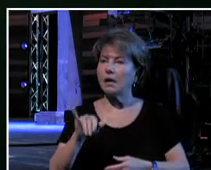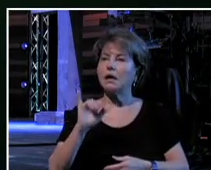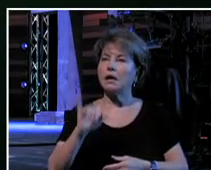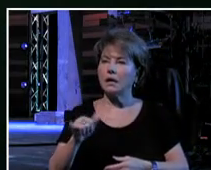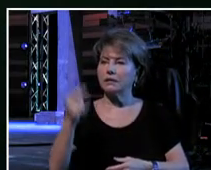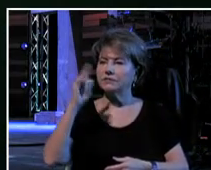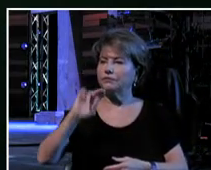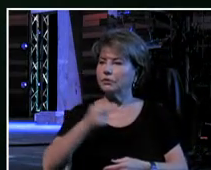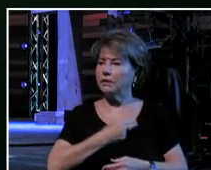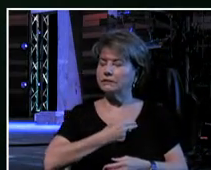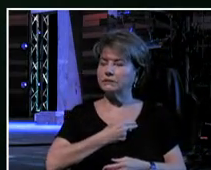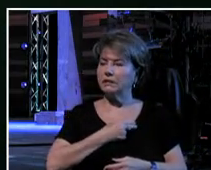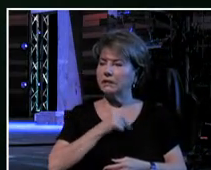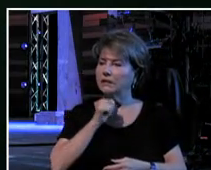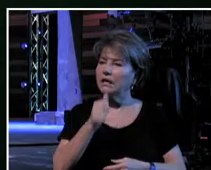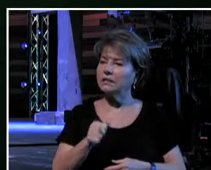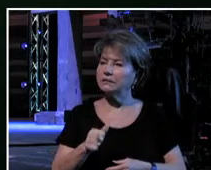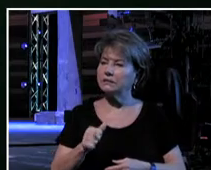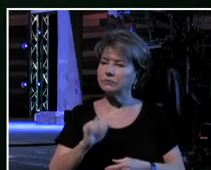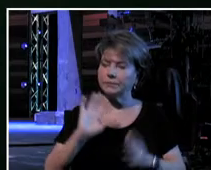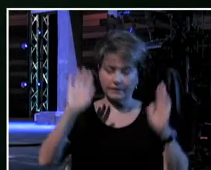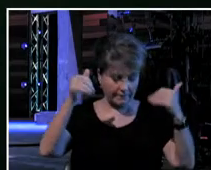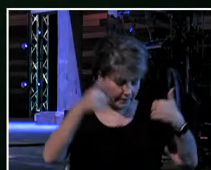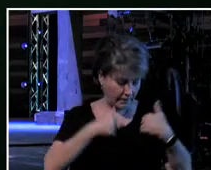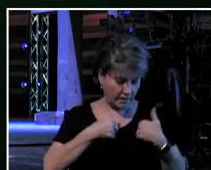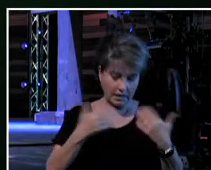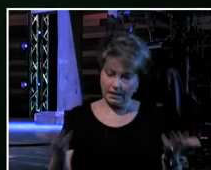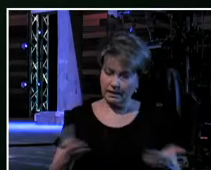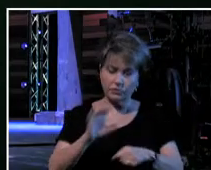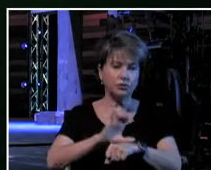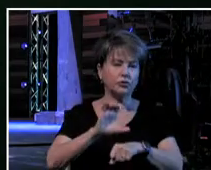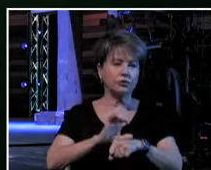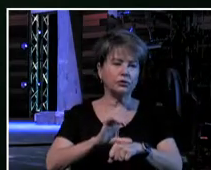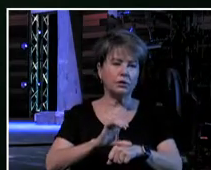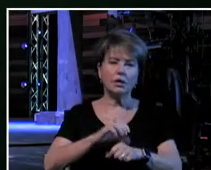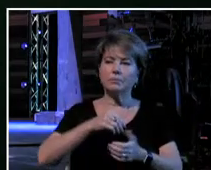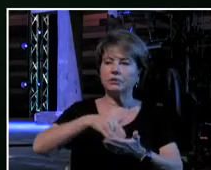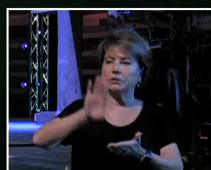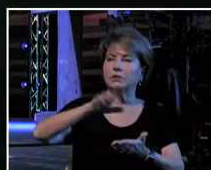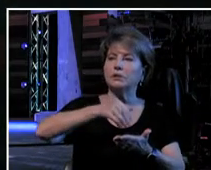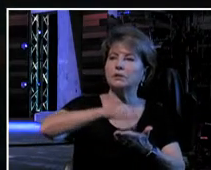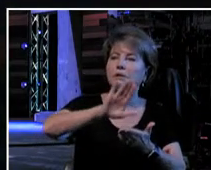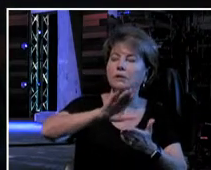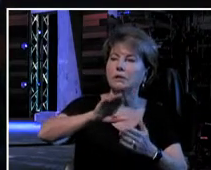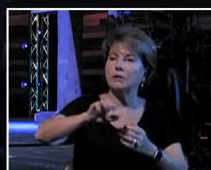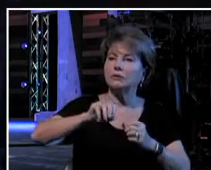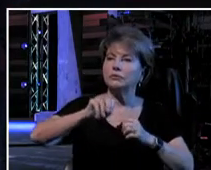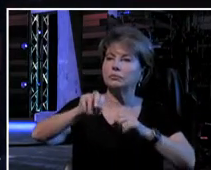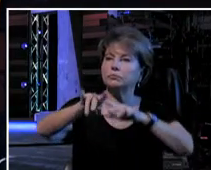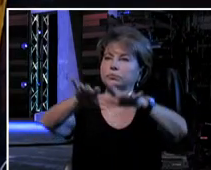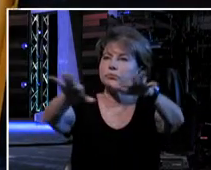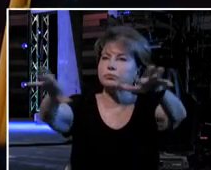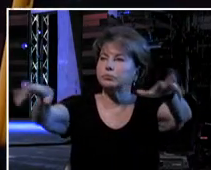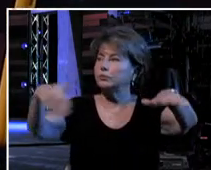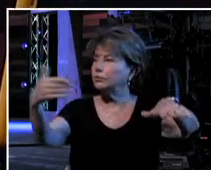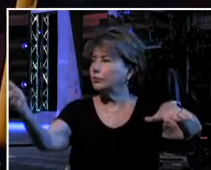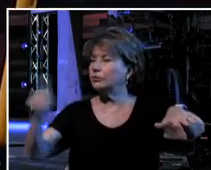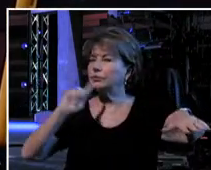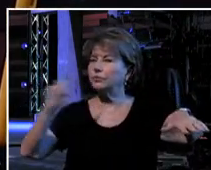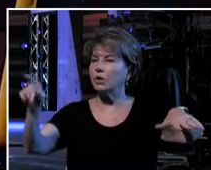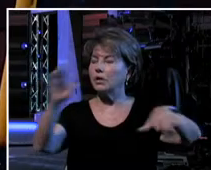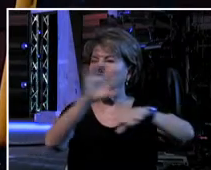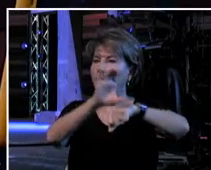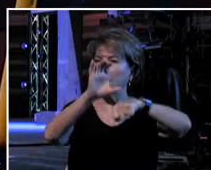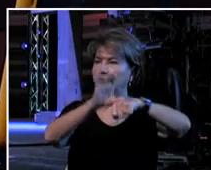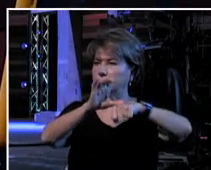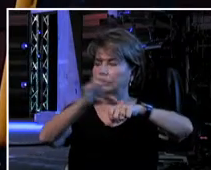in church. Okay? We say this over and over here, that this is not a church. You are the church. Because